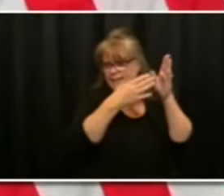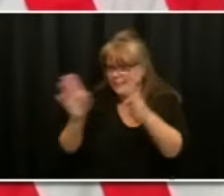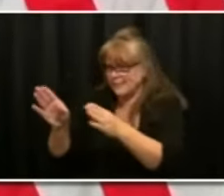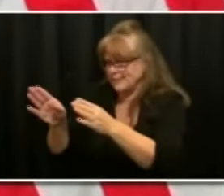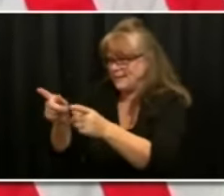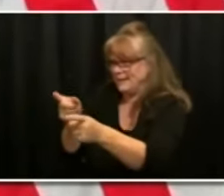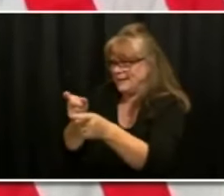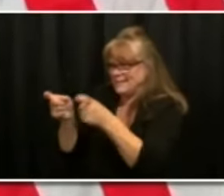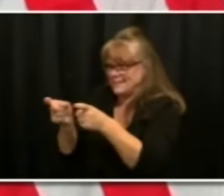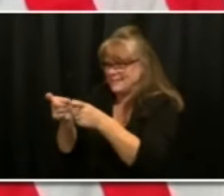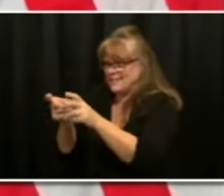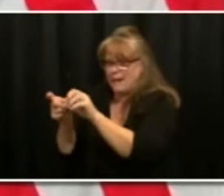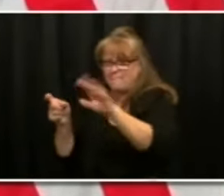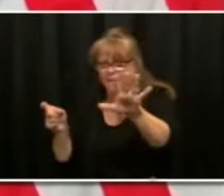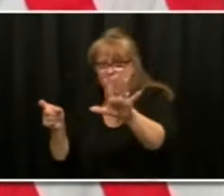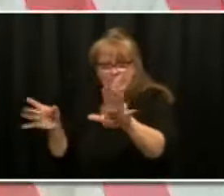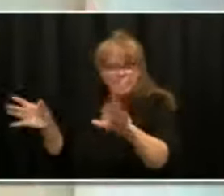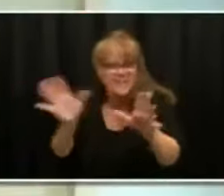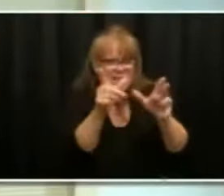virus.